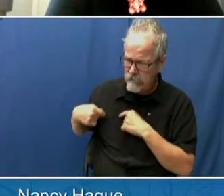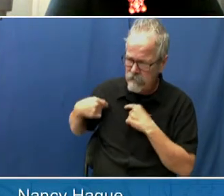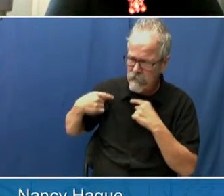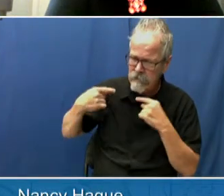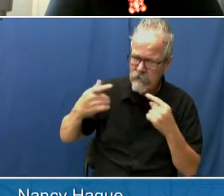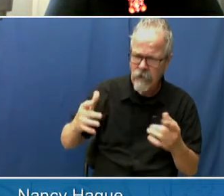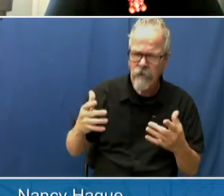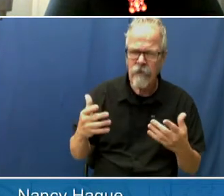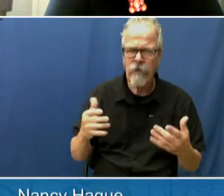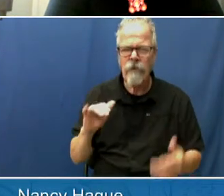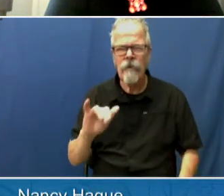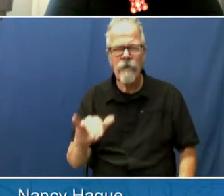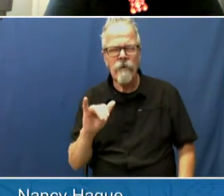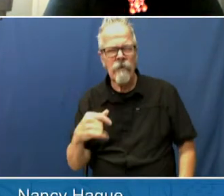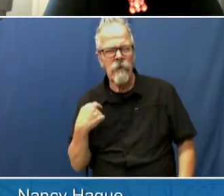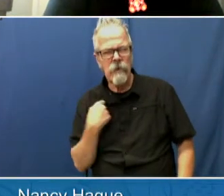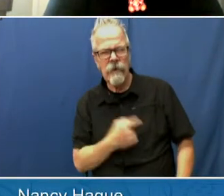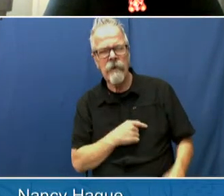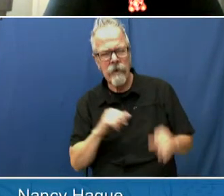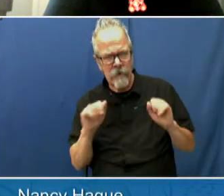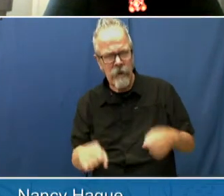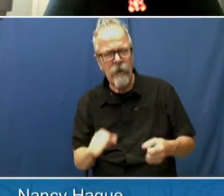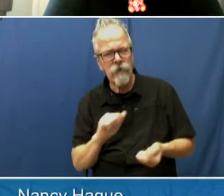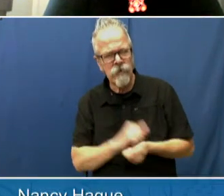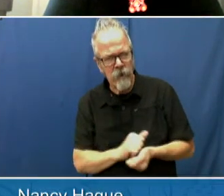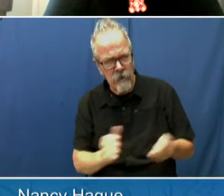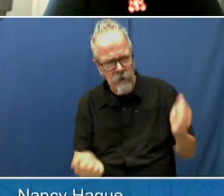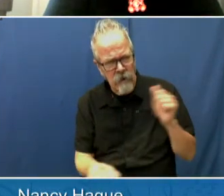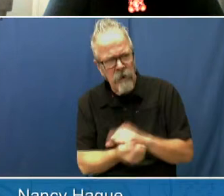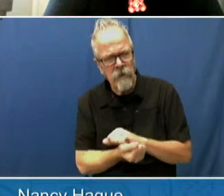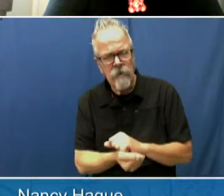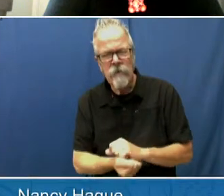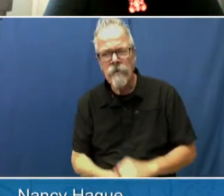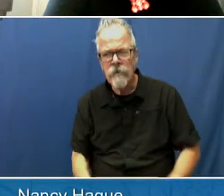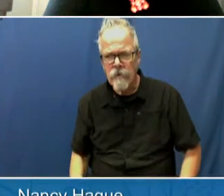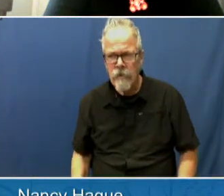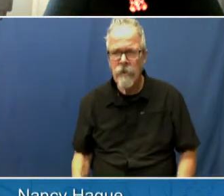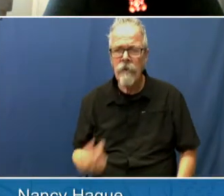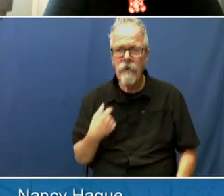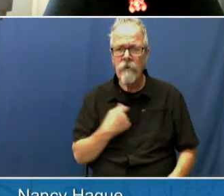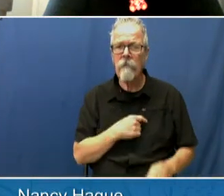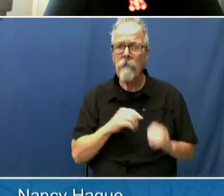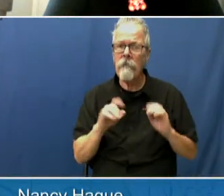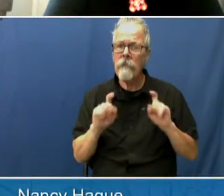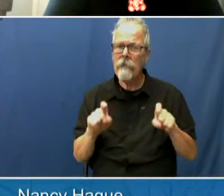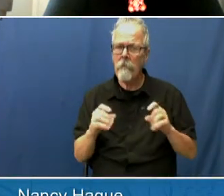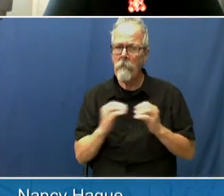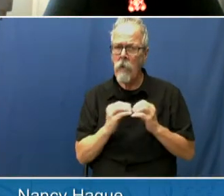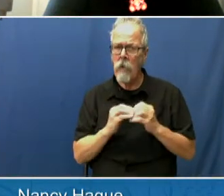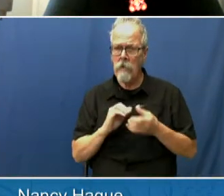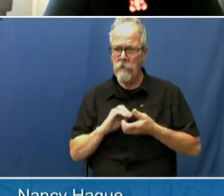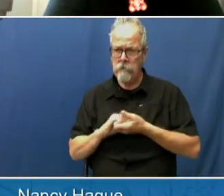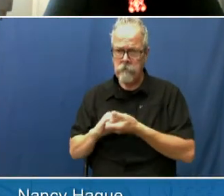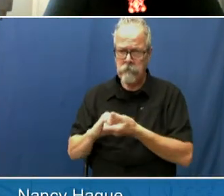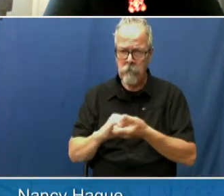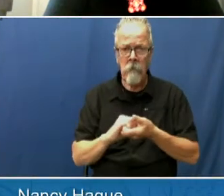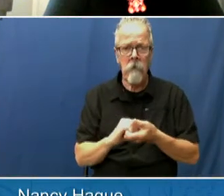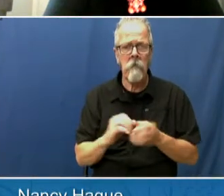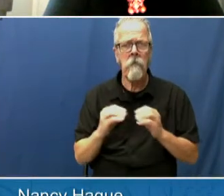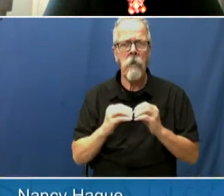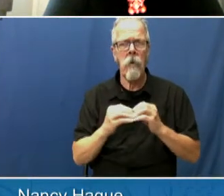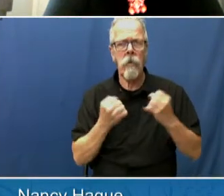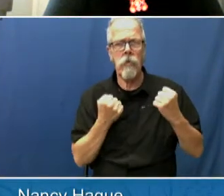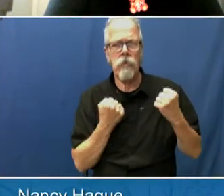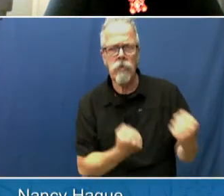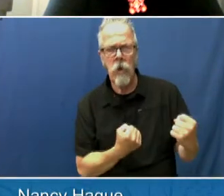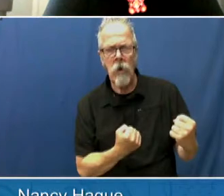change, that we never doubt that we are stronger together, and that we never doubt that our love is stronger than